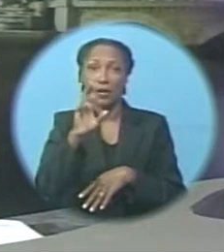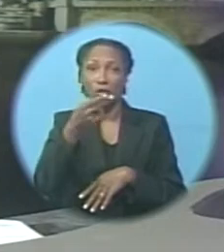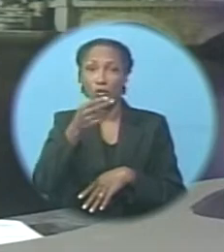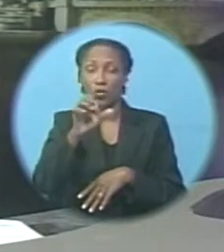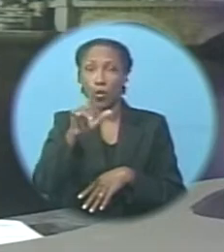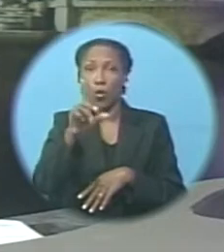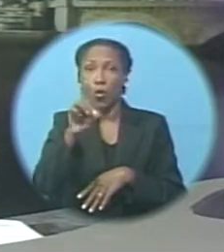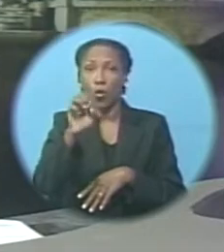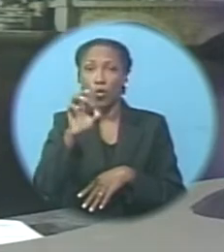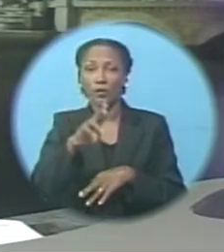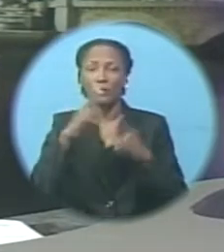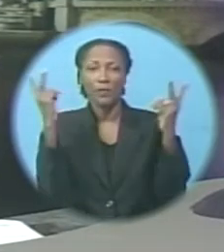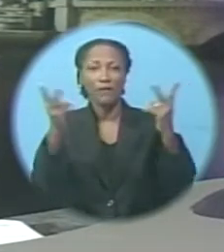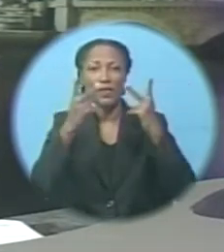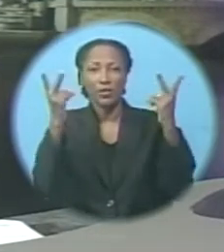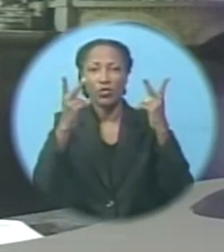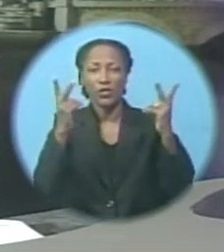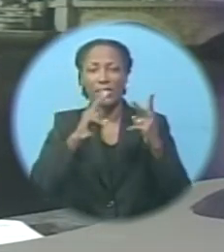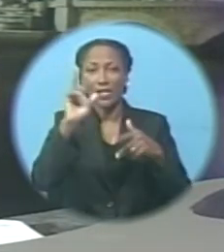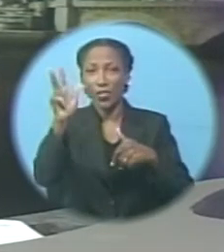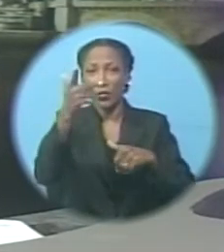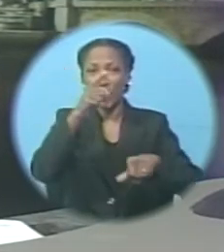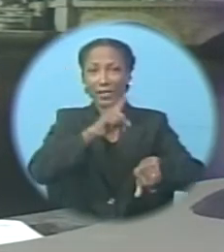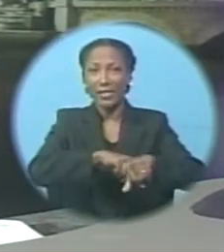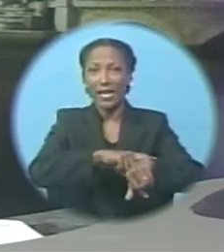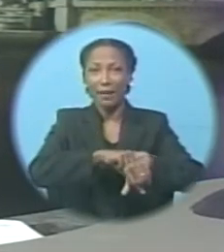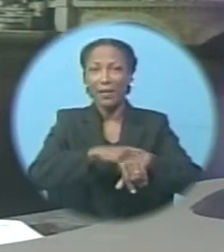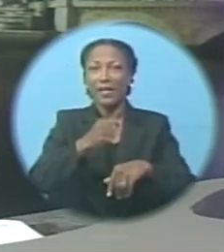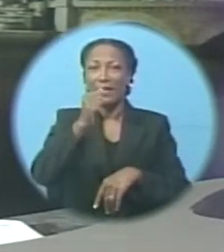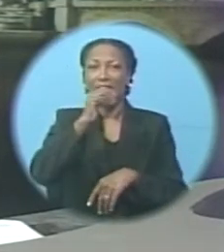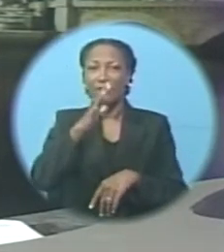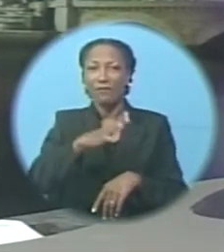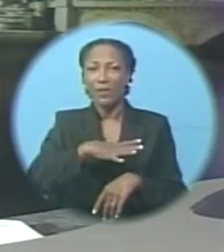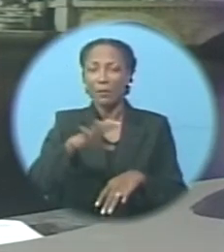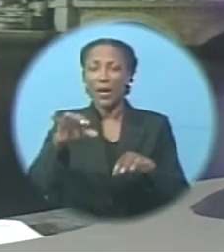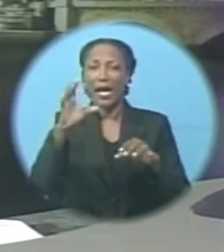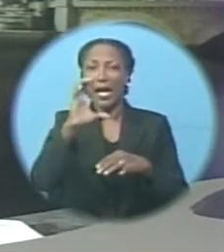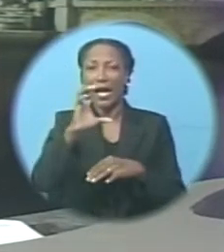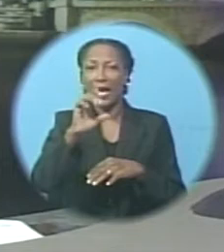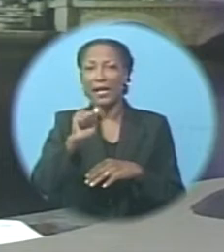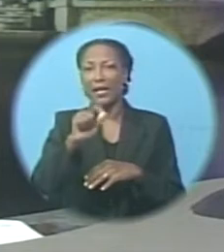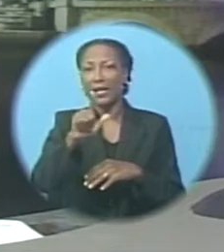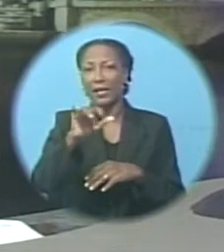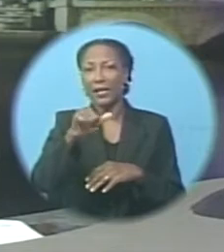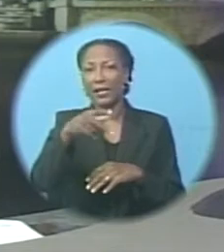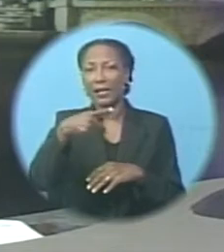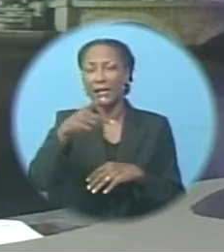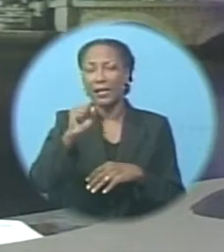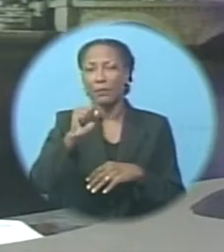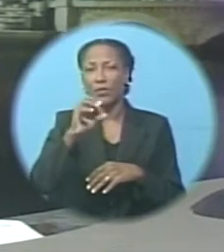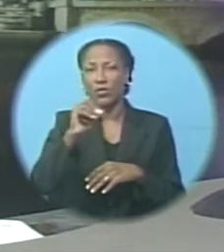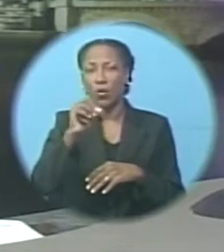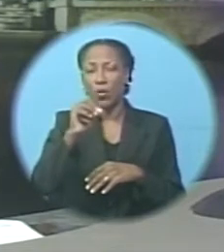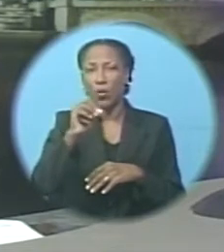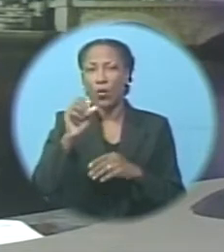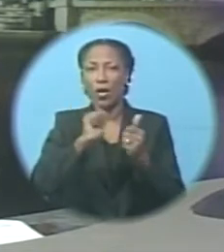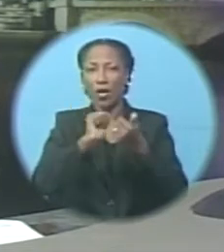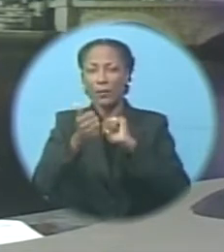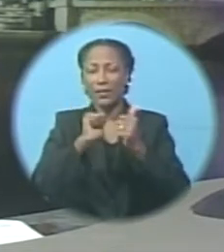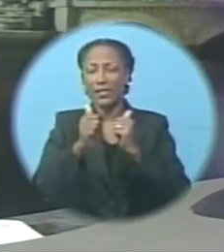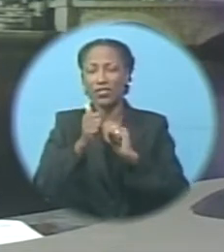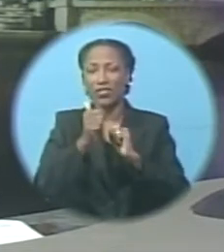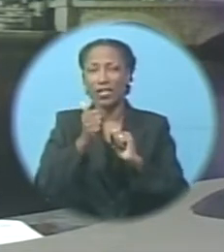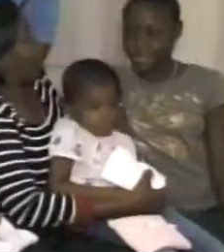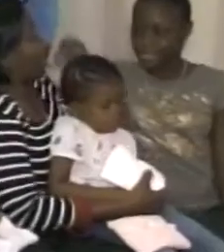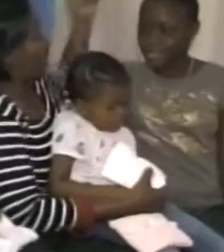for a 3rd time in the regional female Calypso Monarch competition following previous wins in 2012 and 2014. The